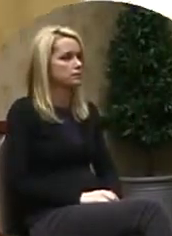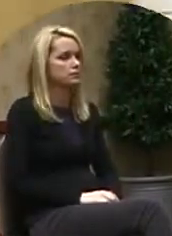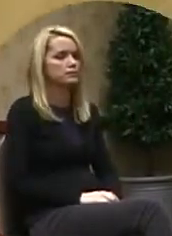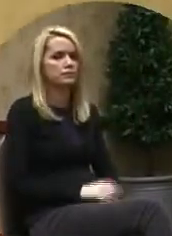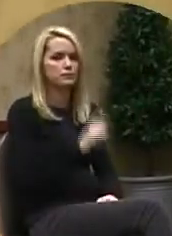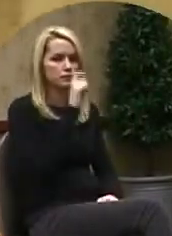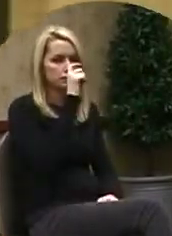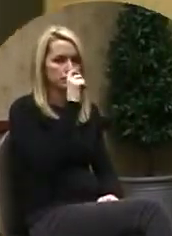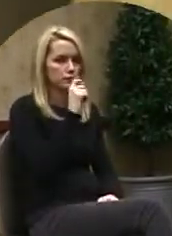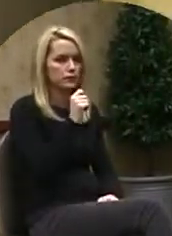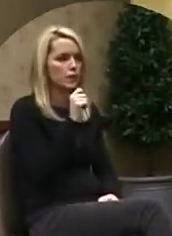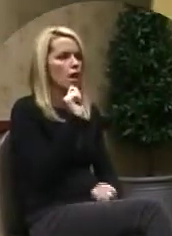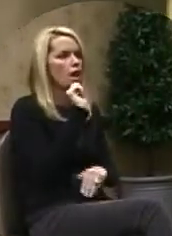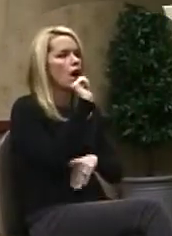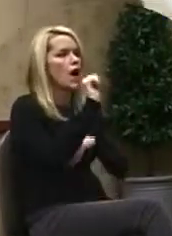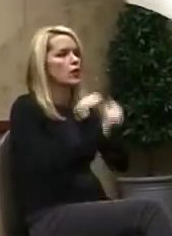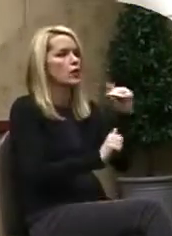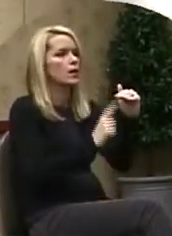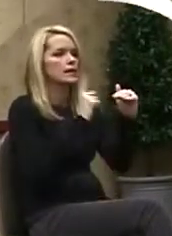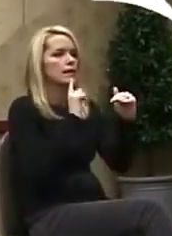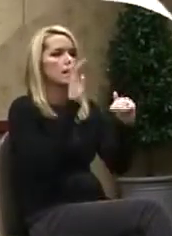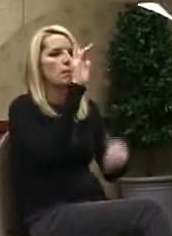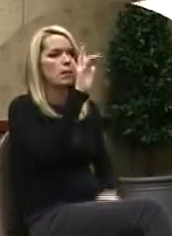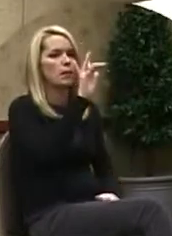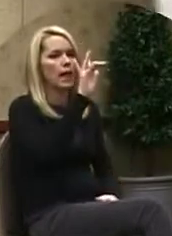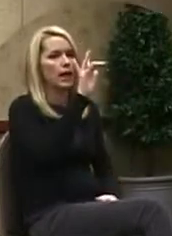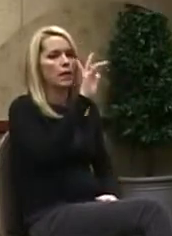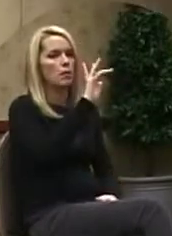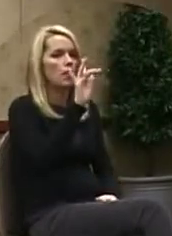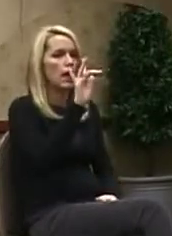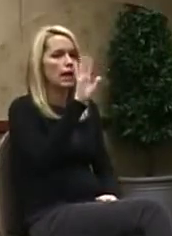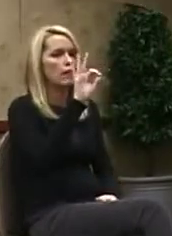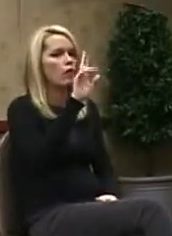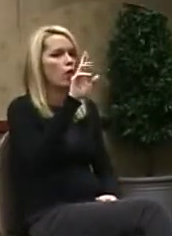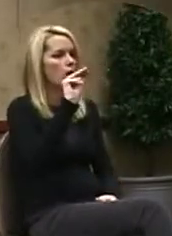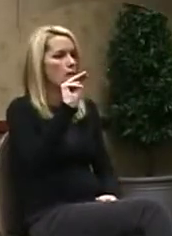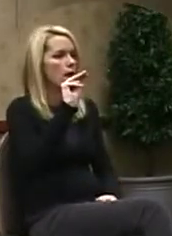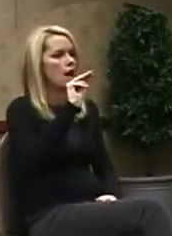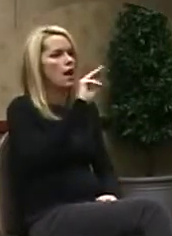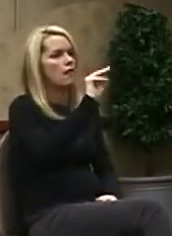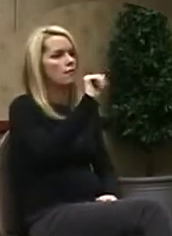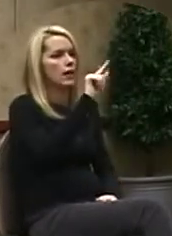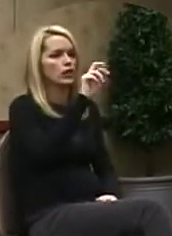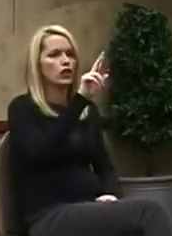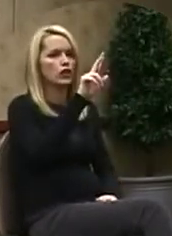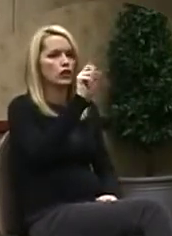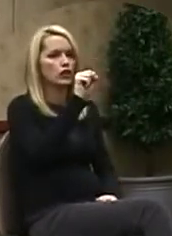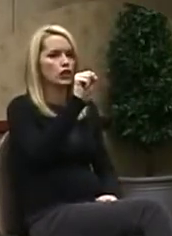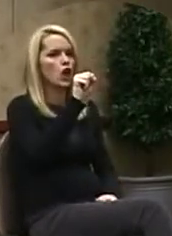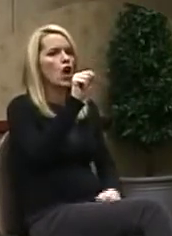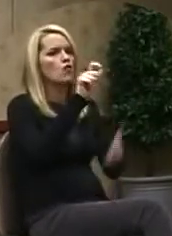Underneath where it says Blanc Form Masters, I want you to write this URL.